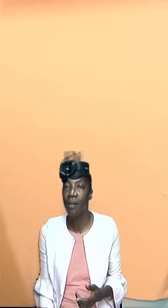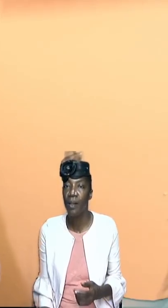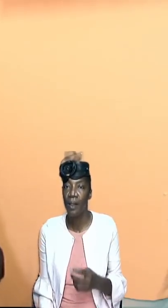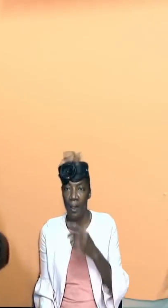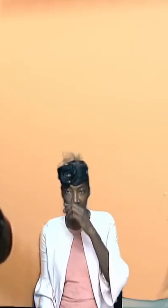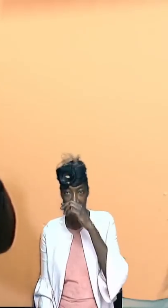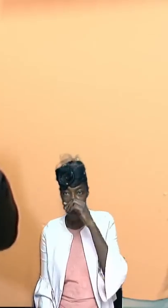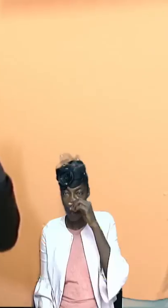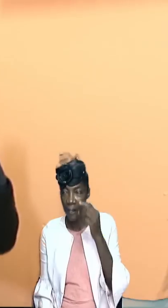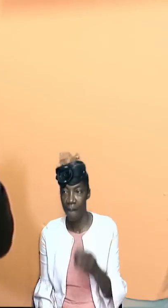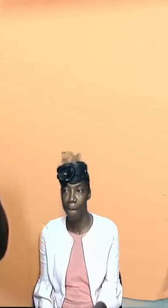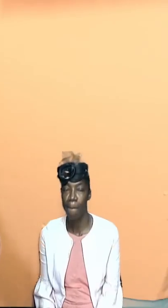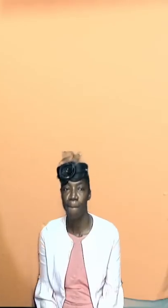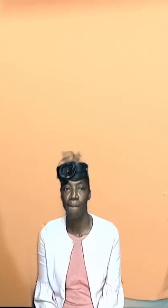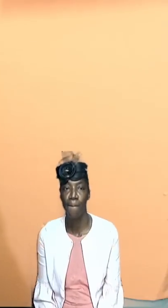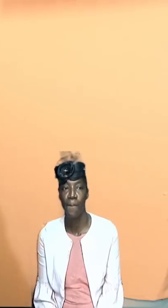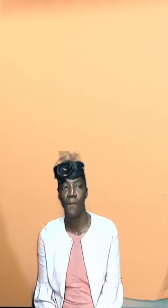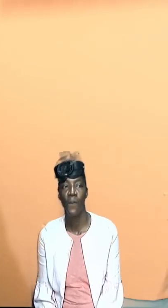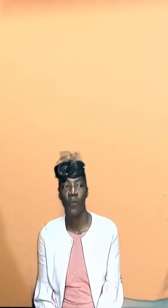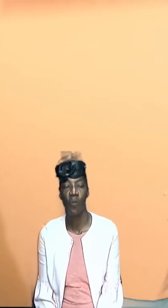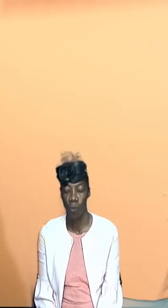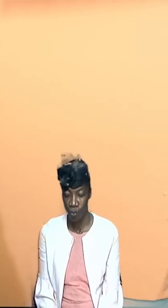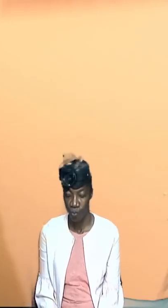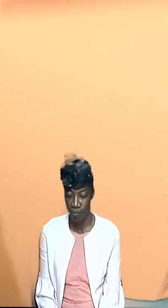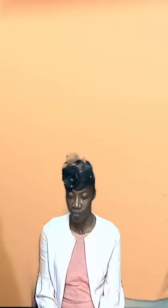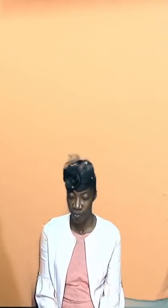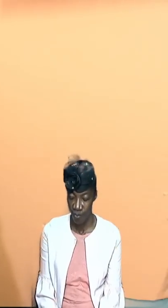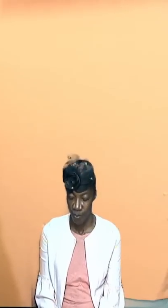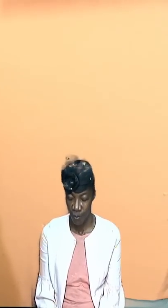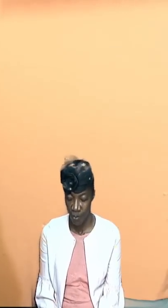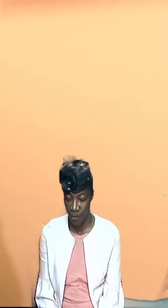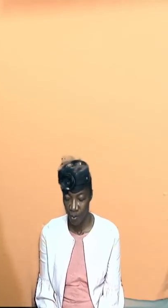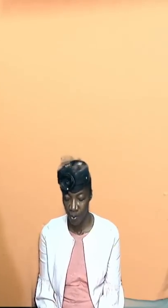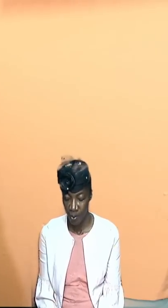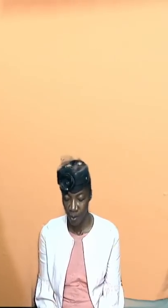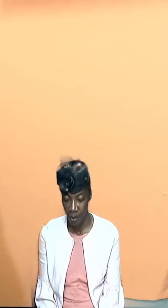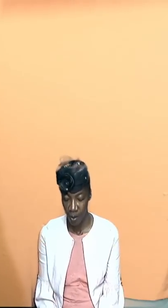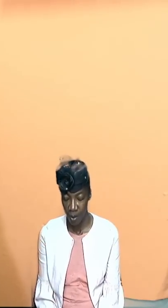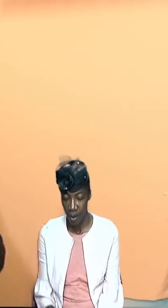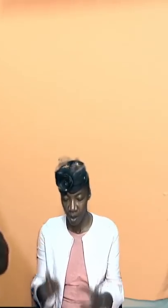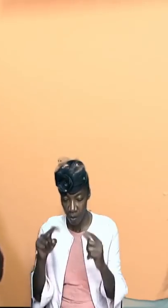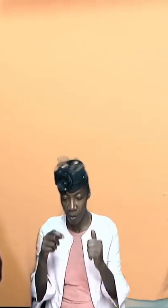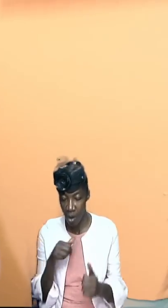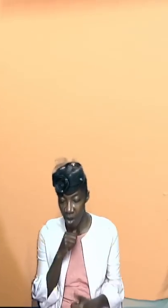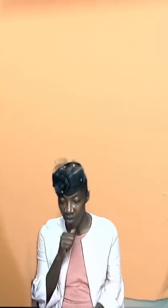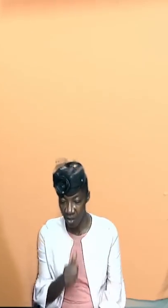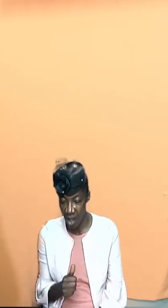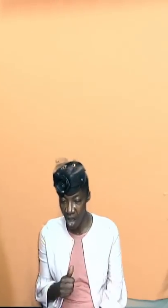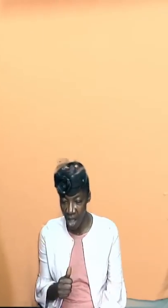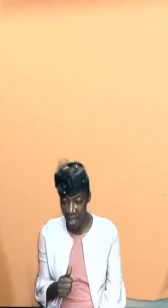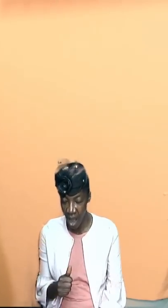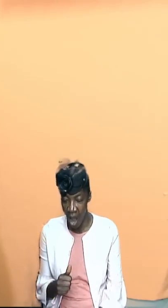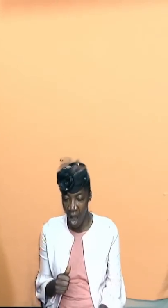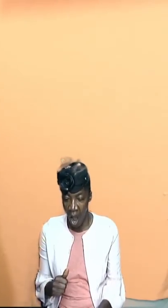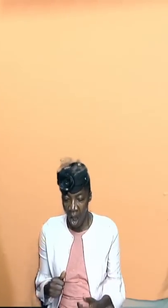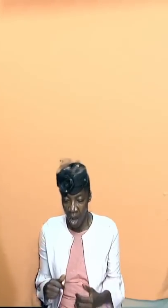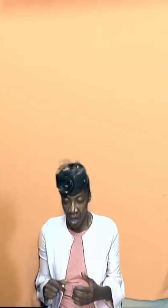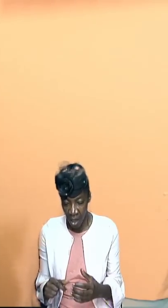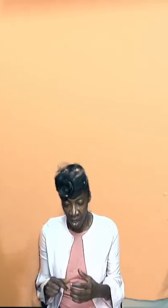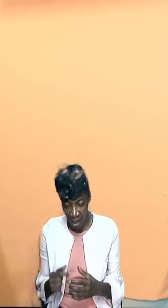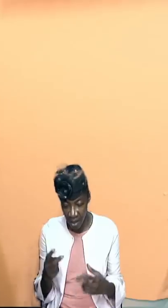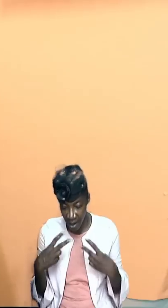we made early in our study of Genesis. We must not develop